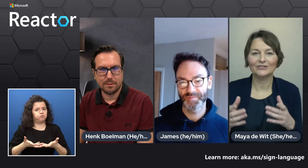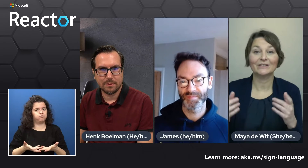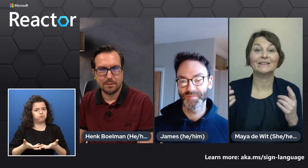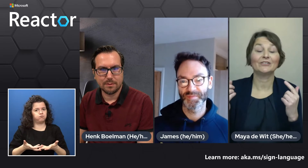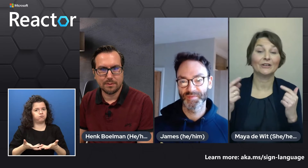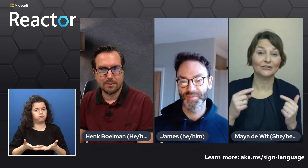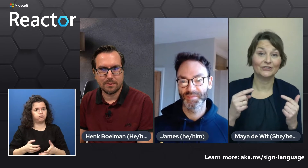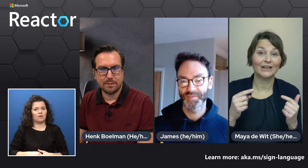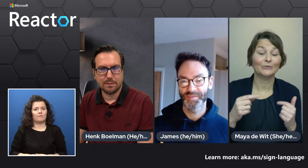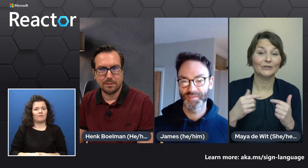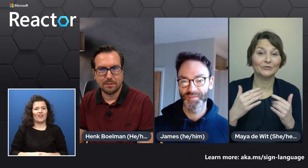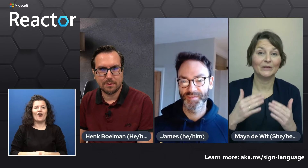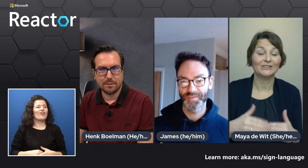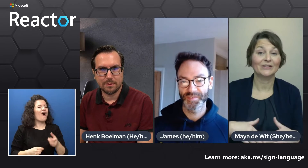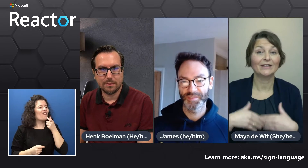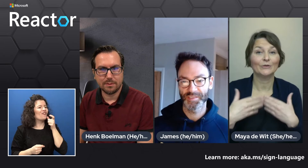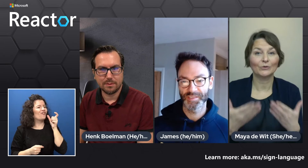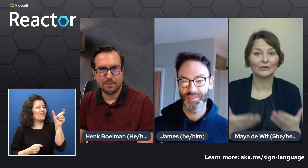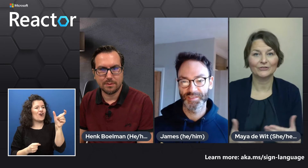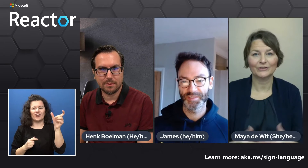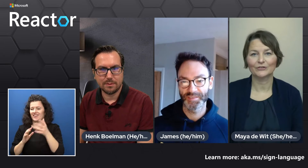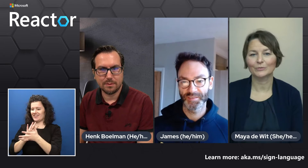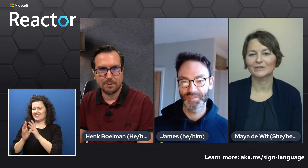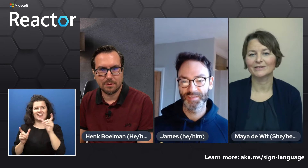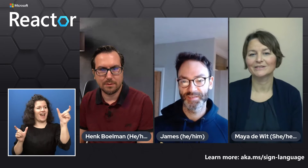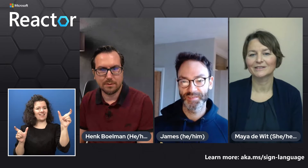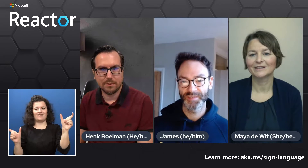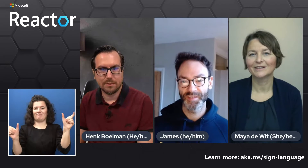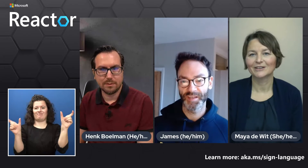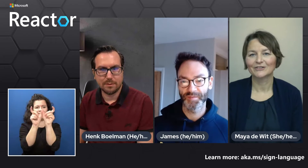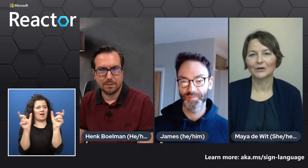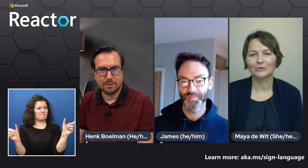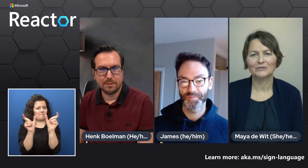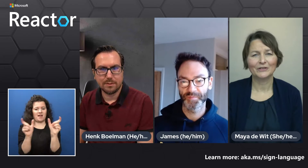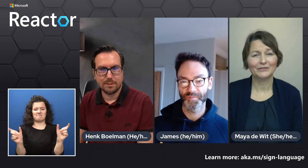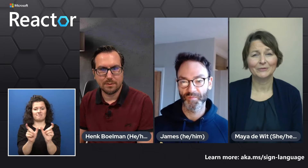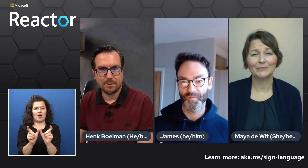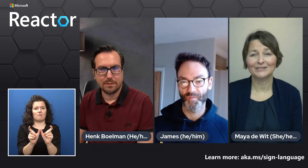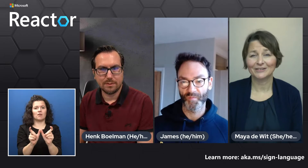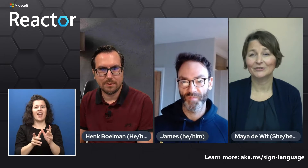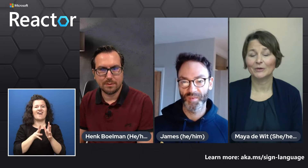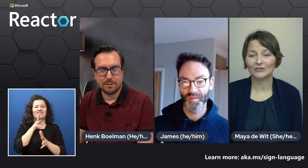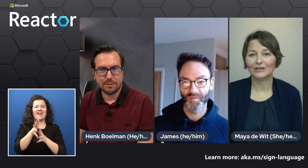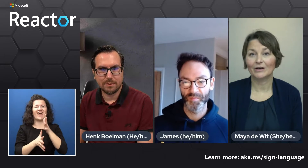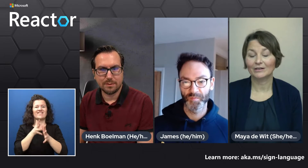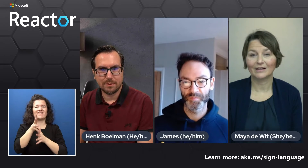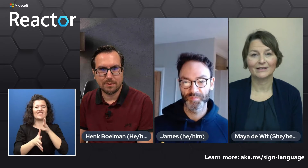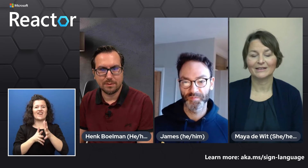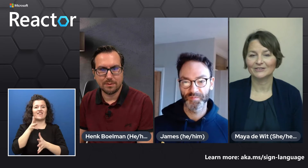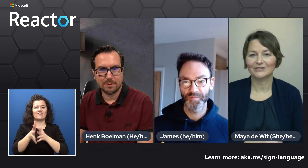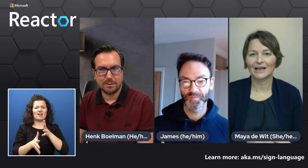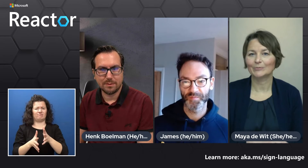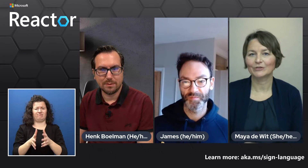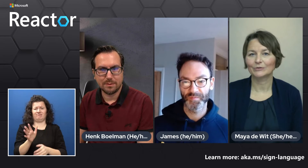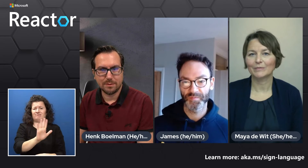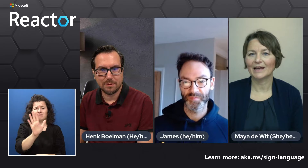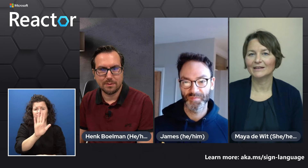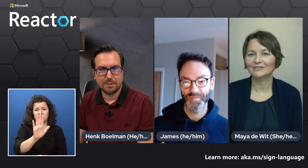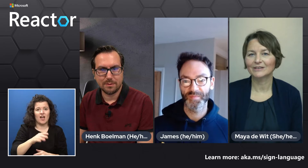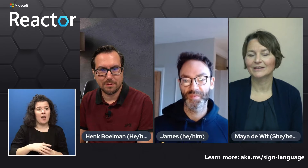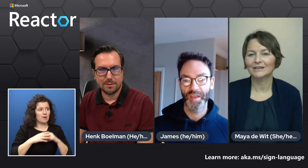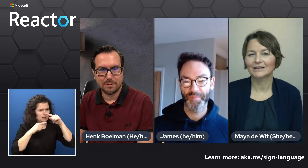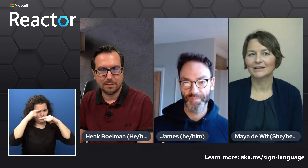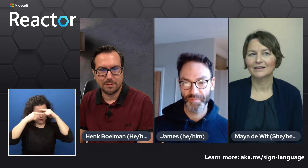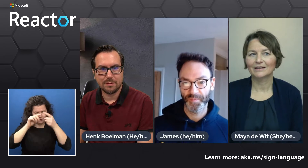You actually need to understand what is being said in order to interpret it. Yeah. So 15 minutes, and especially online, is absolute